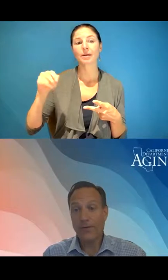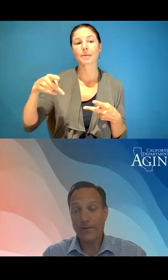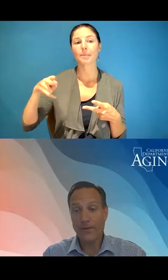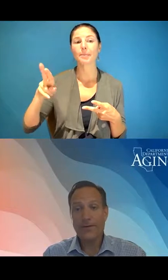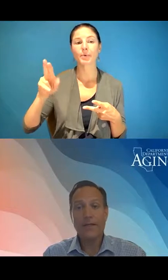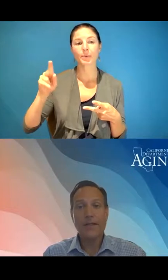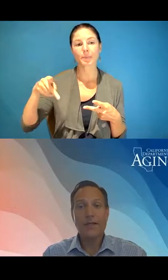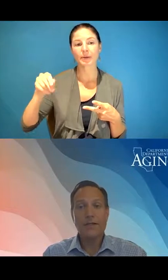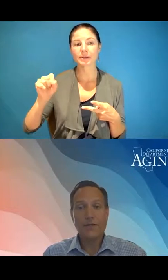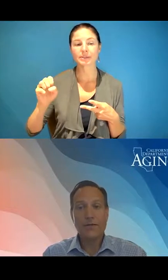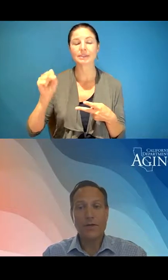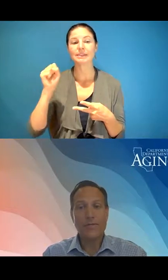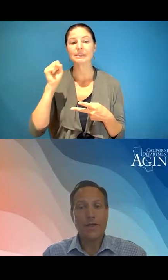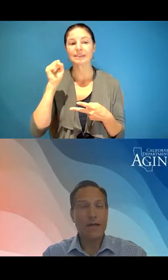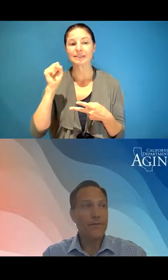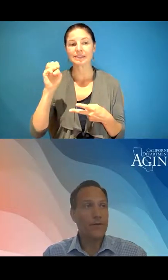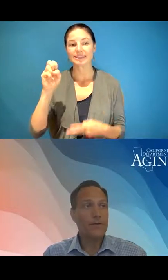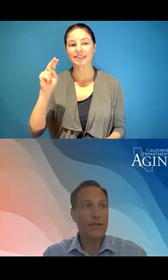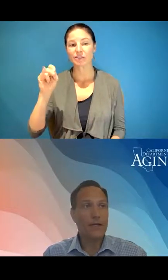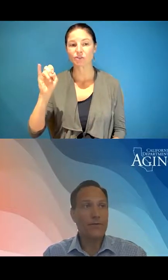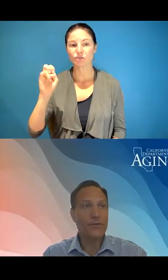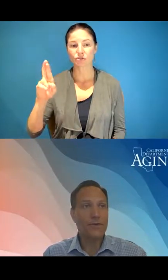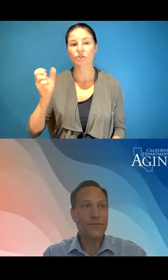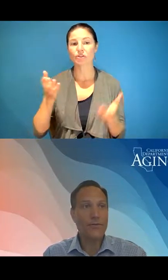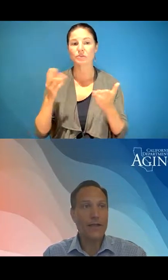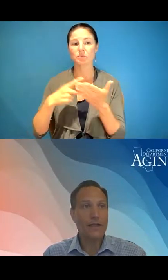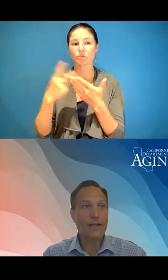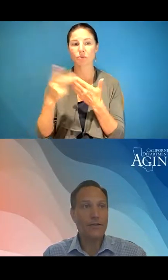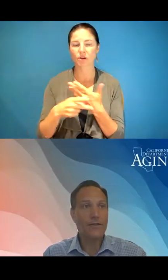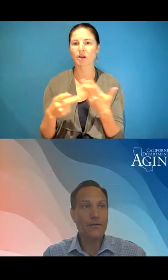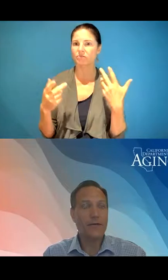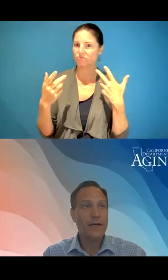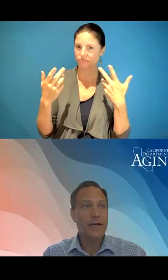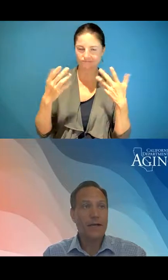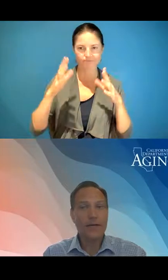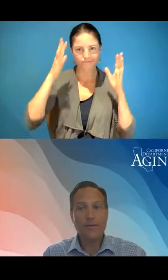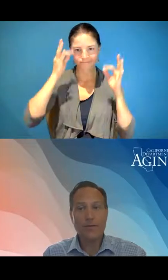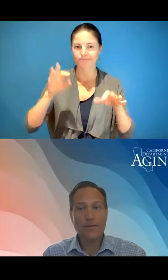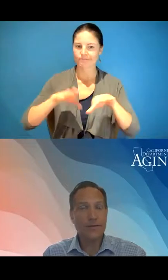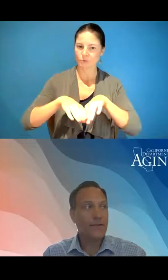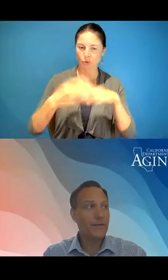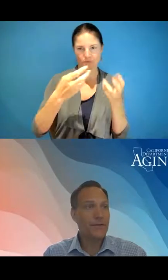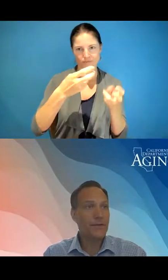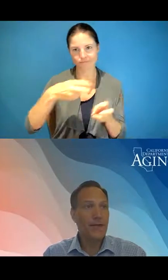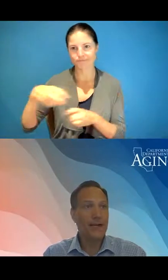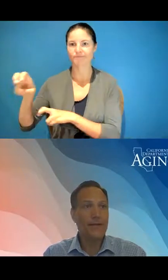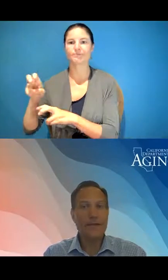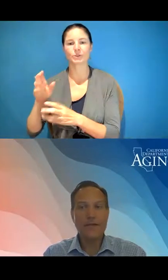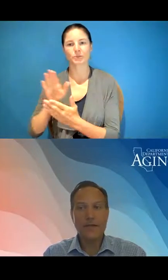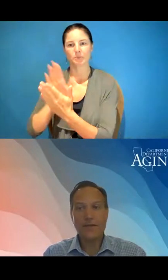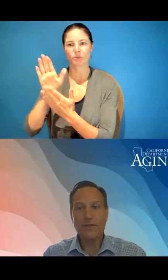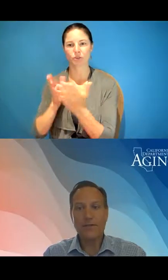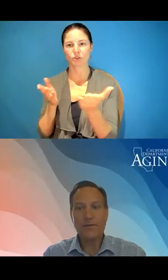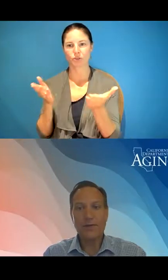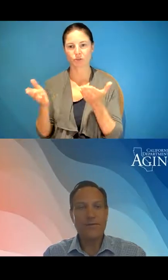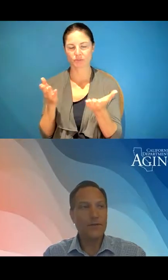April 21st to have folks transition back into in-person services. And that's